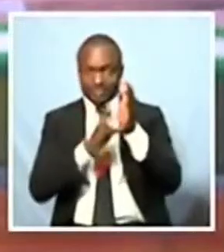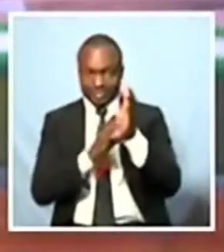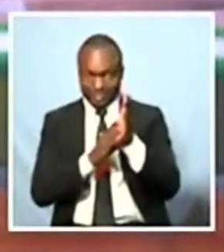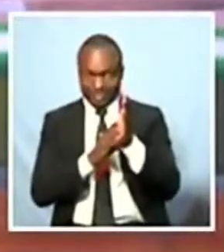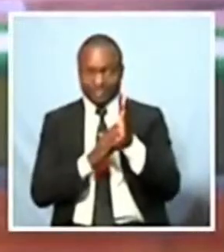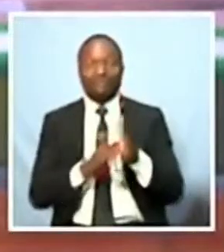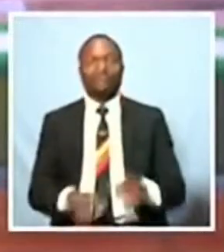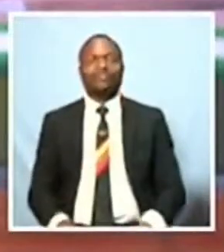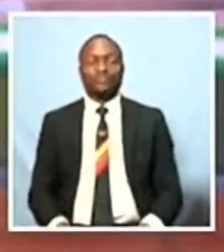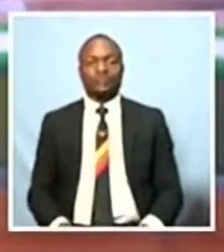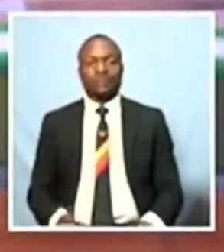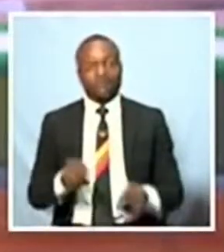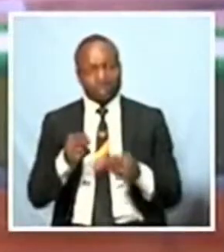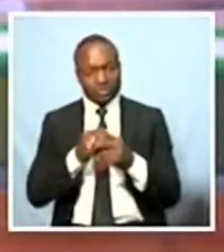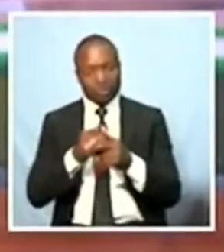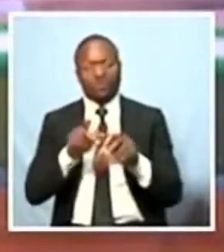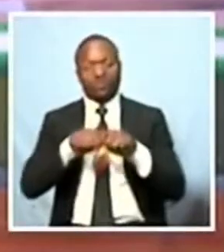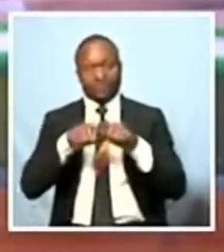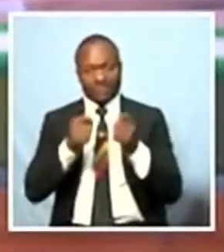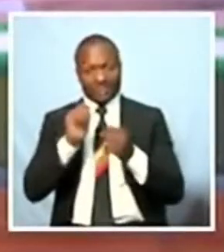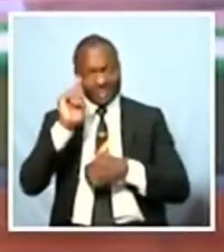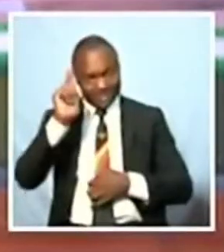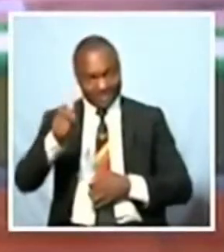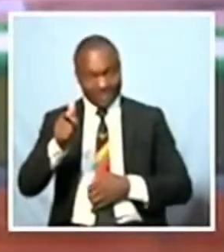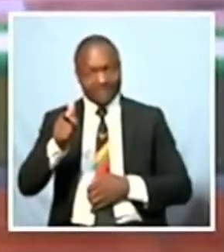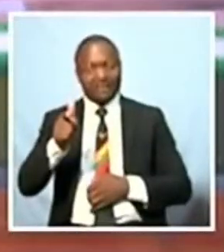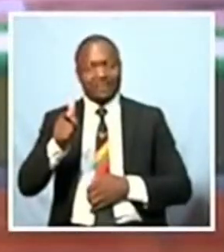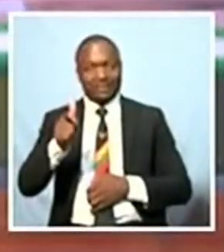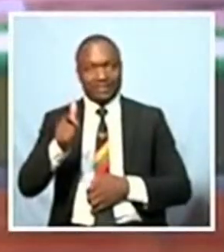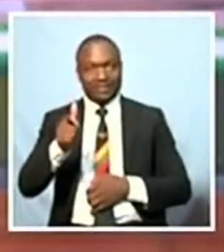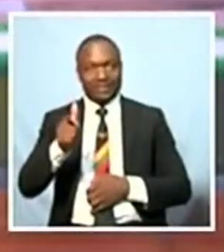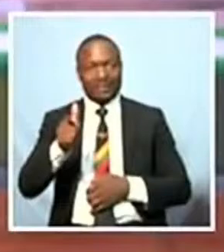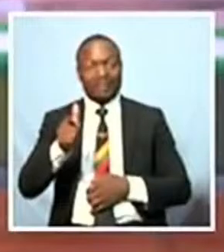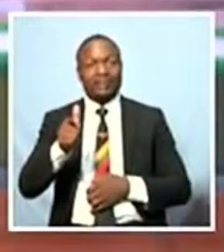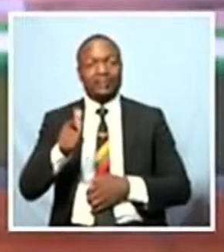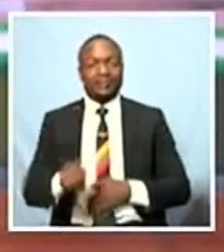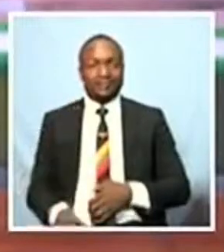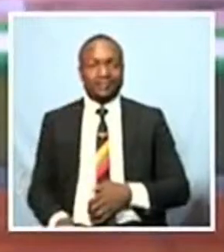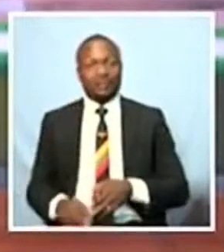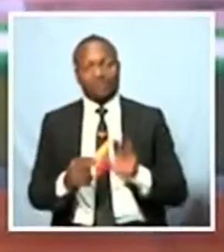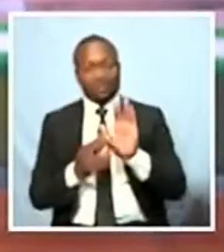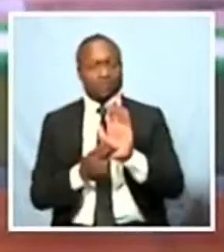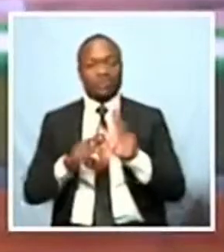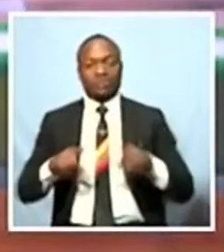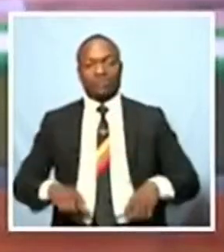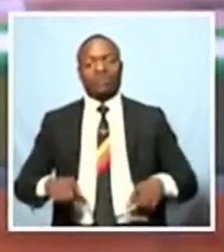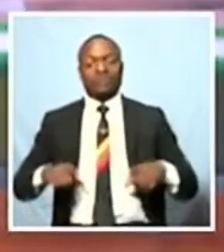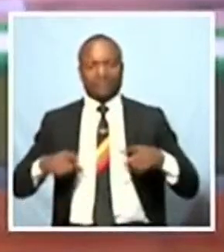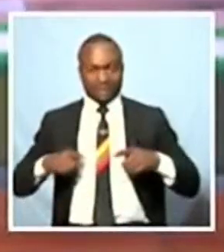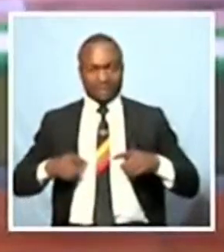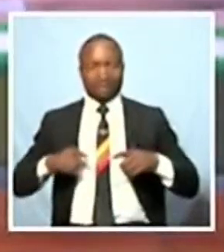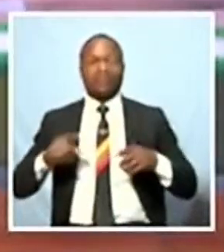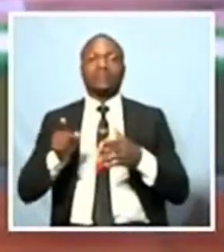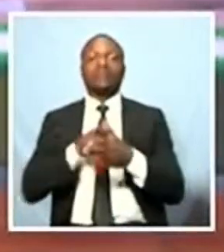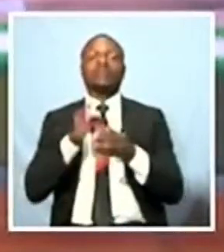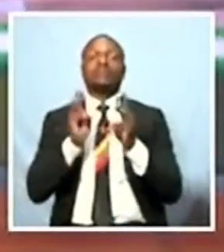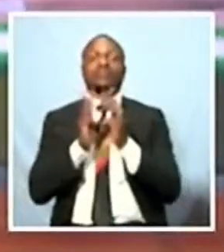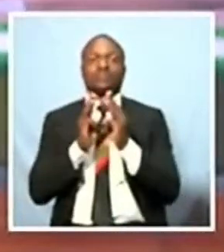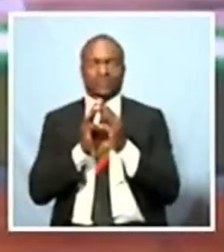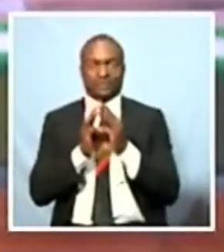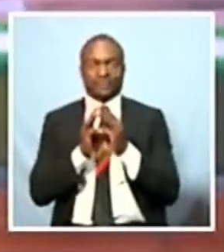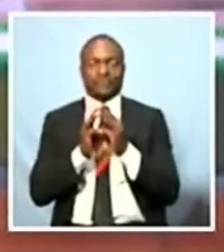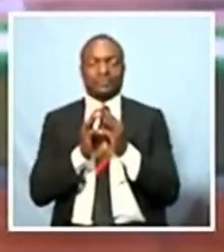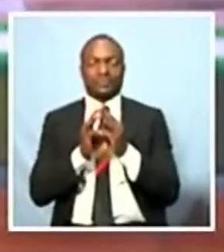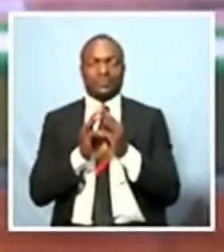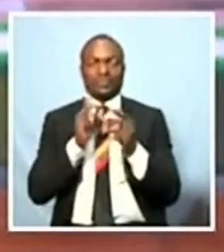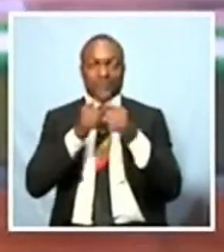short while, we'll take a break and then later come up and broadcast to you live the next meeting that is